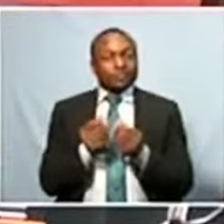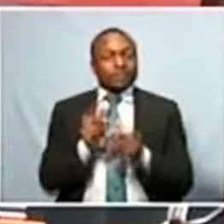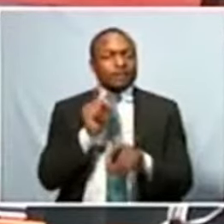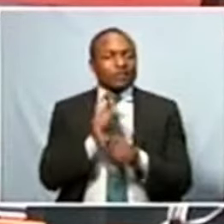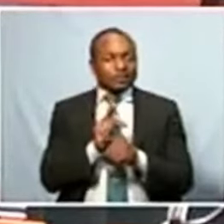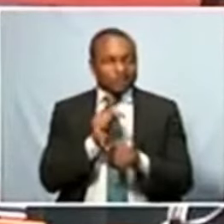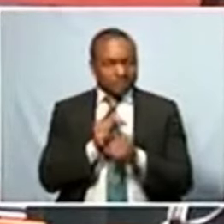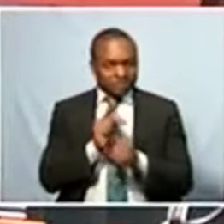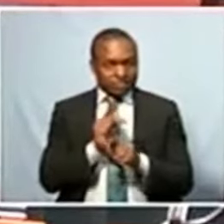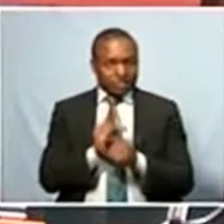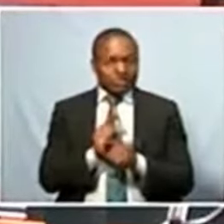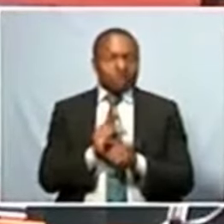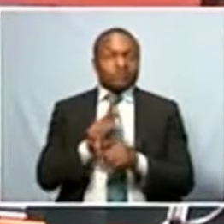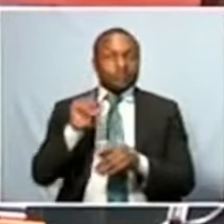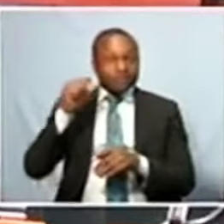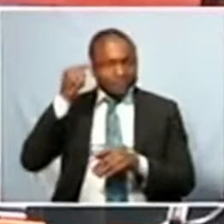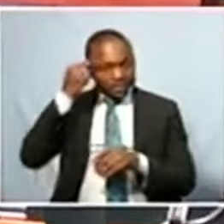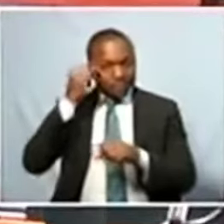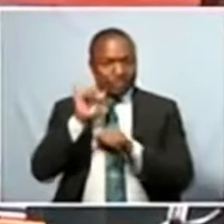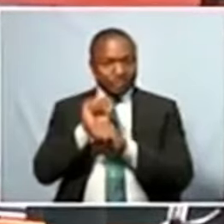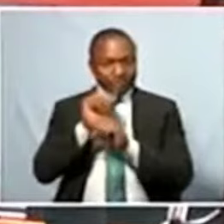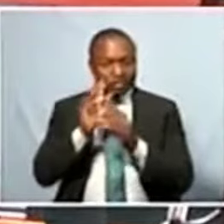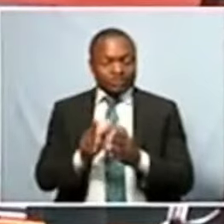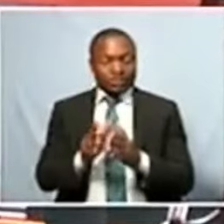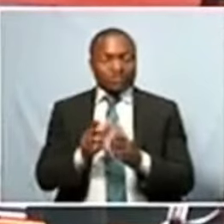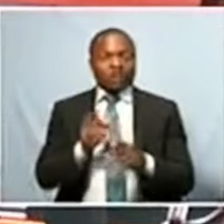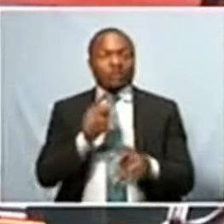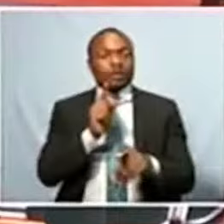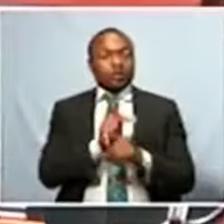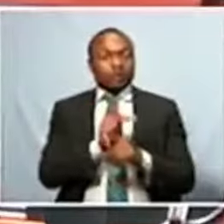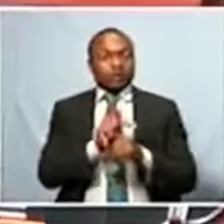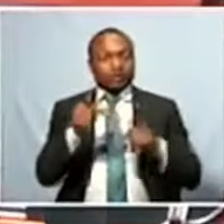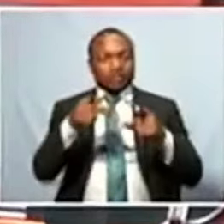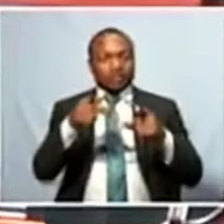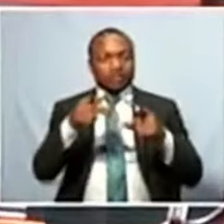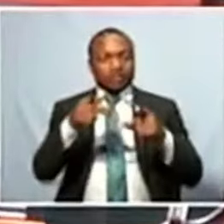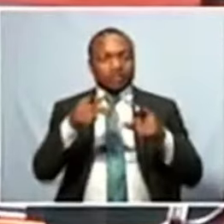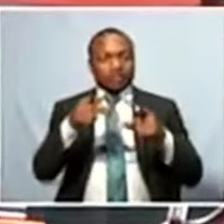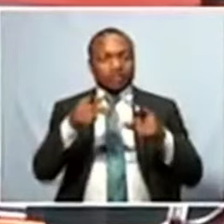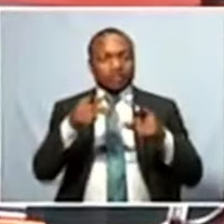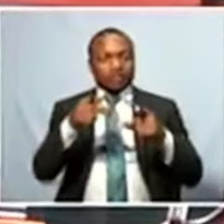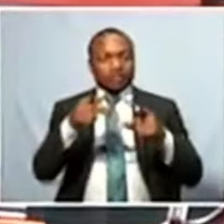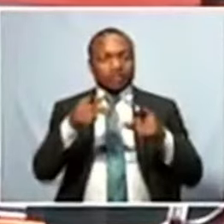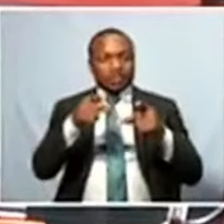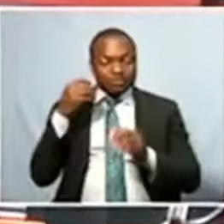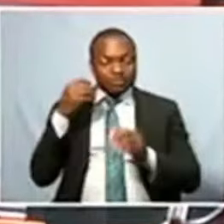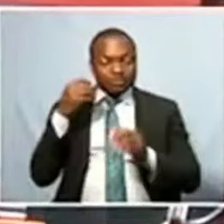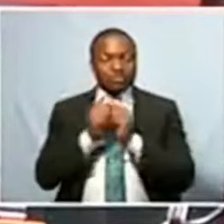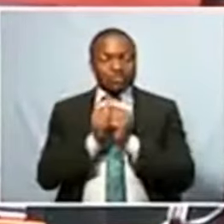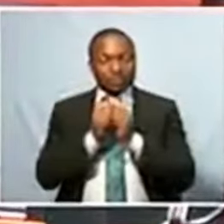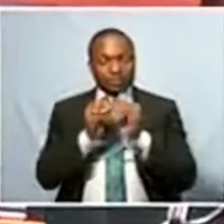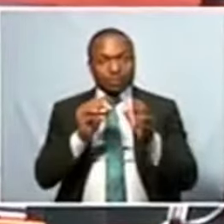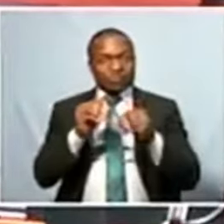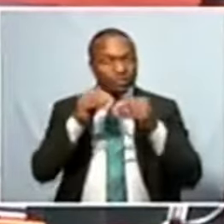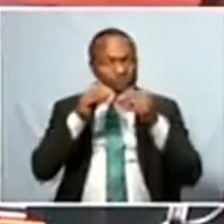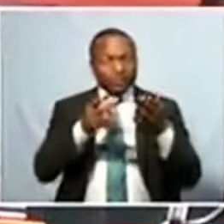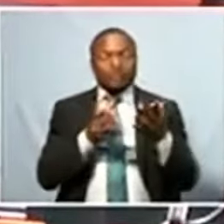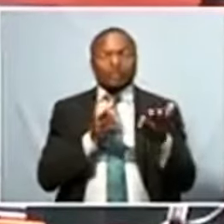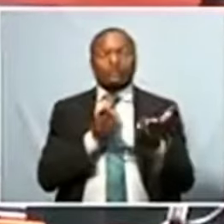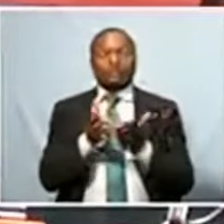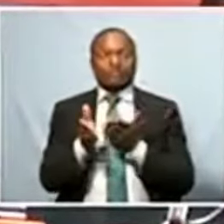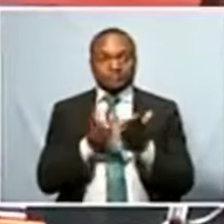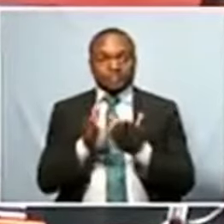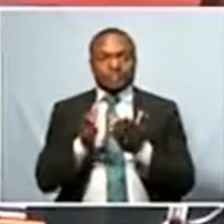keep civil servants at the holding position at cabinet without tendering service to